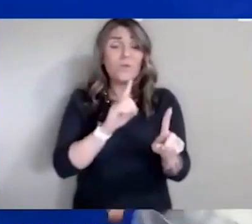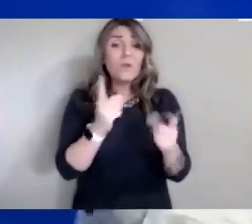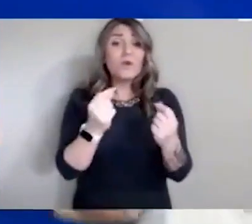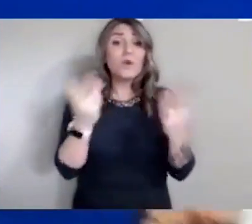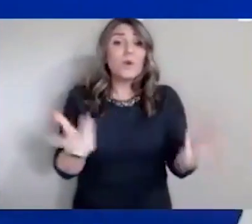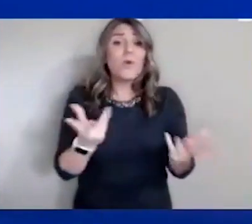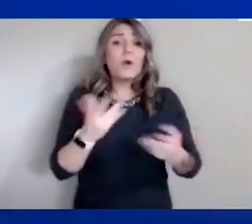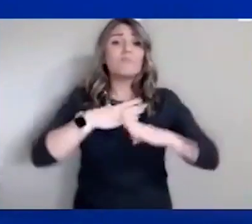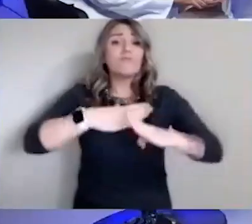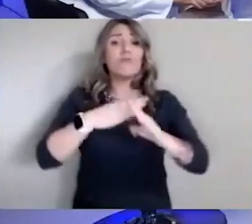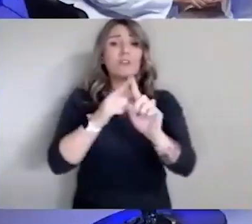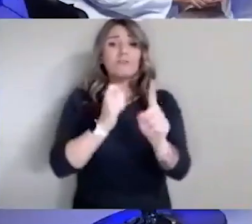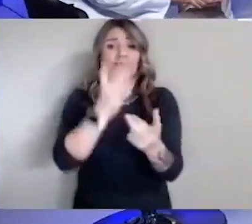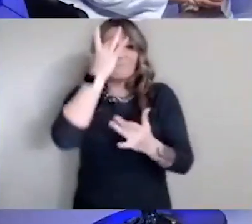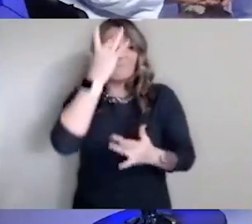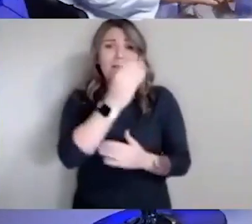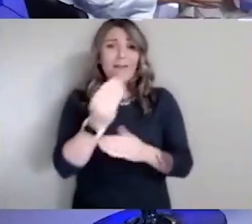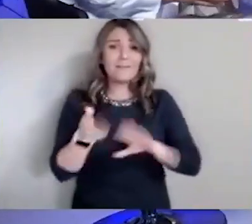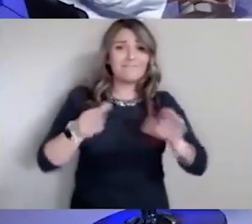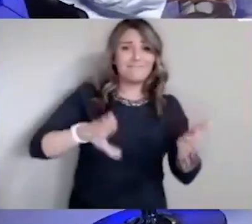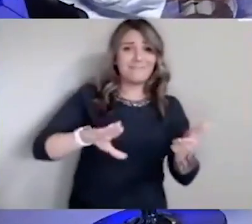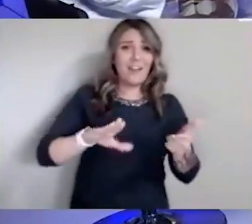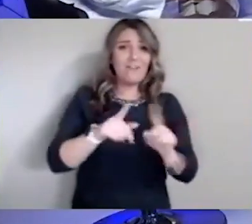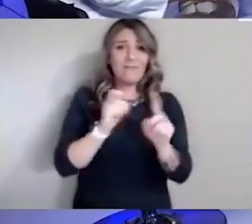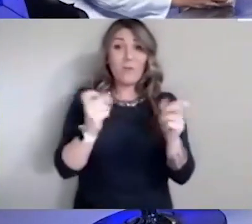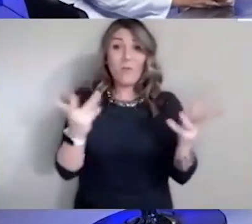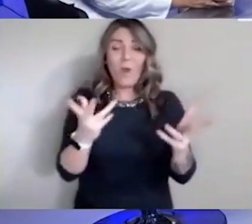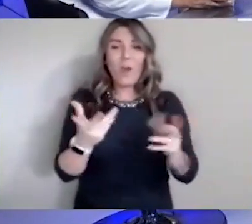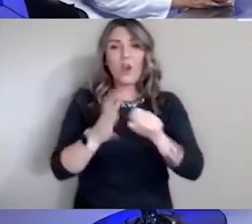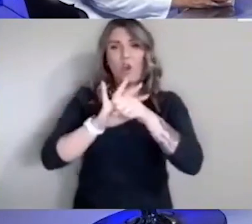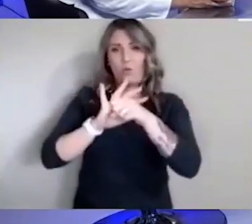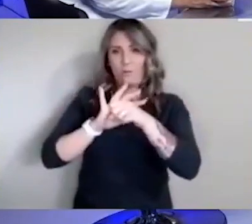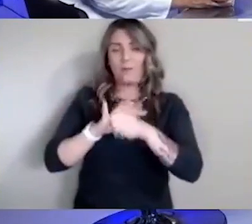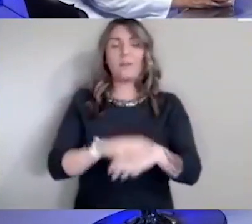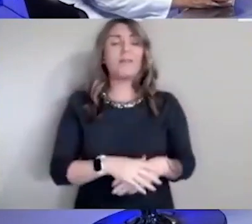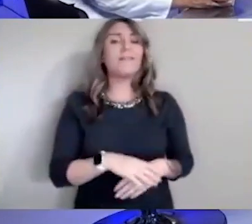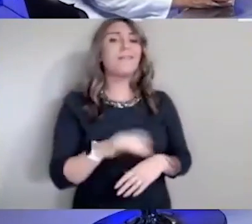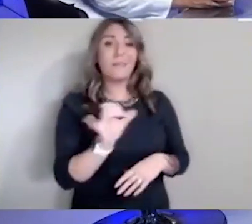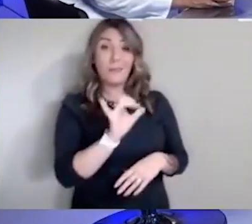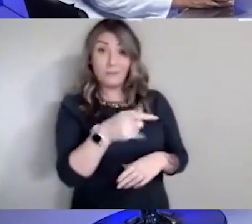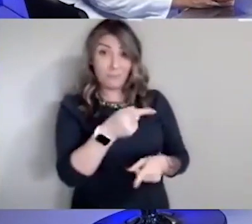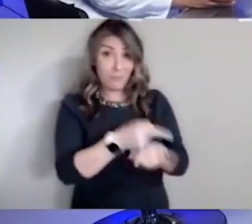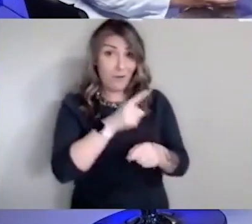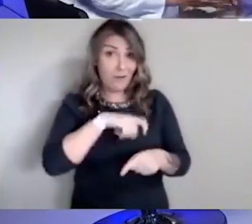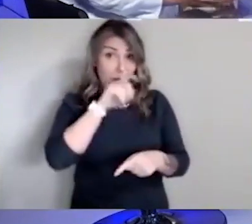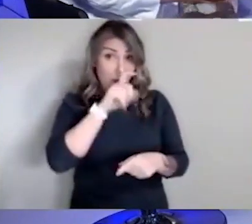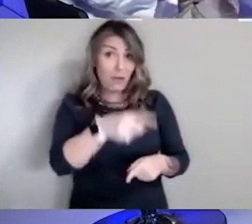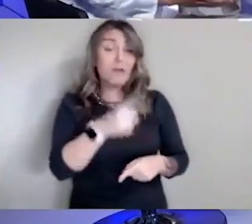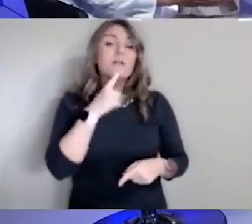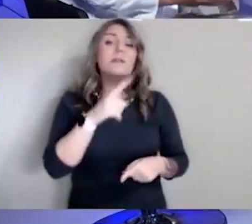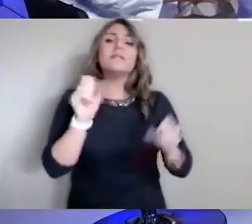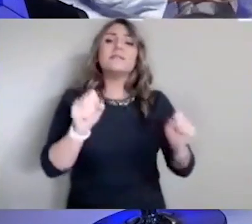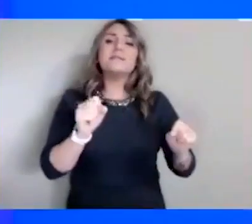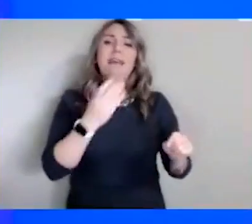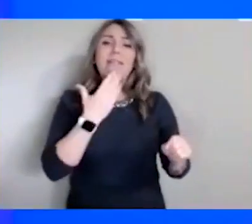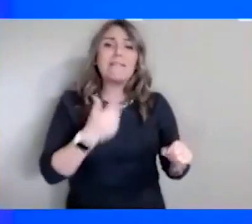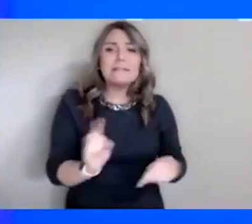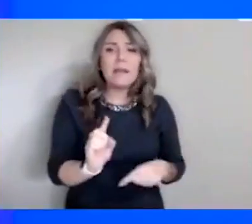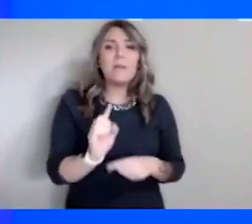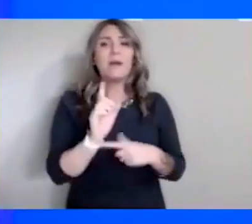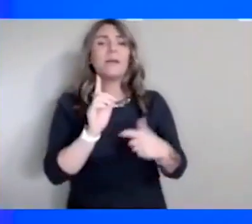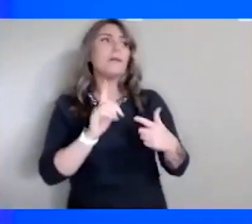and dying with COVID, Hawk. Yeah, or like you said, just something else, diabetic foot ulcer that's worse, and that you need care for your